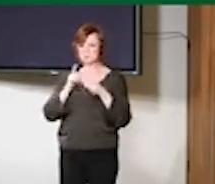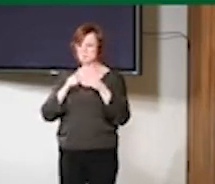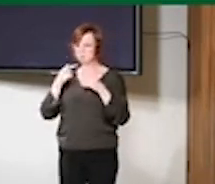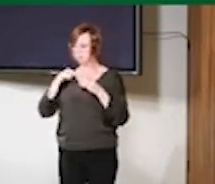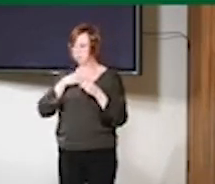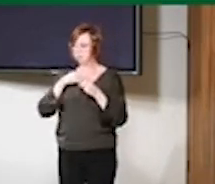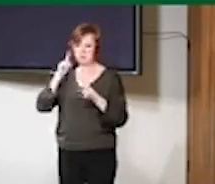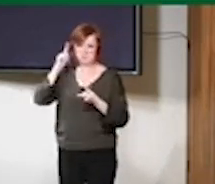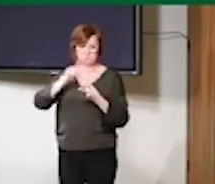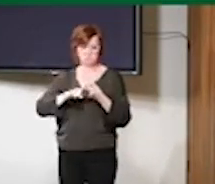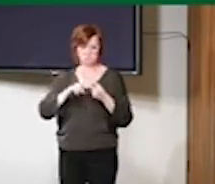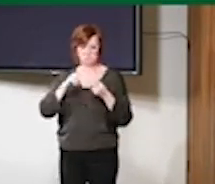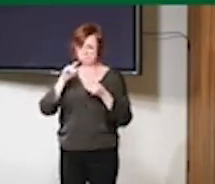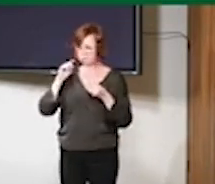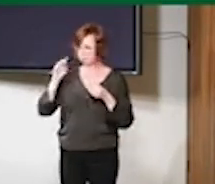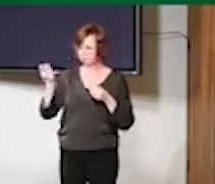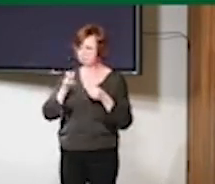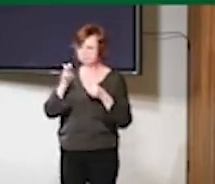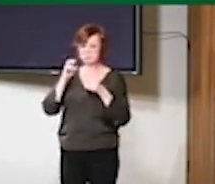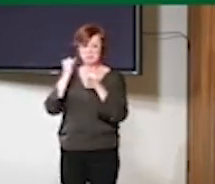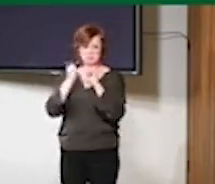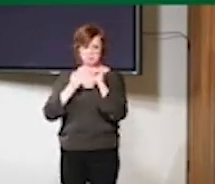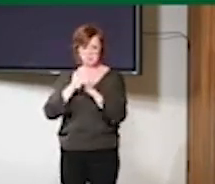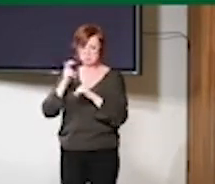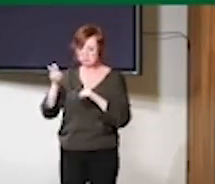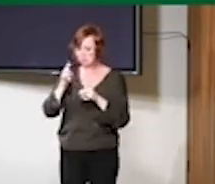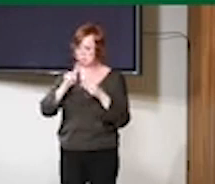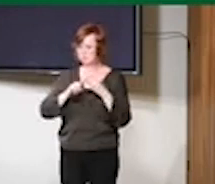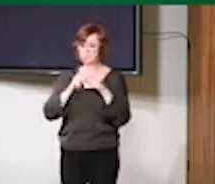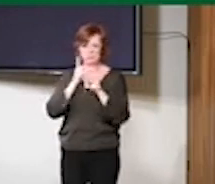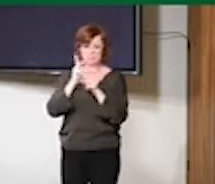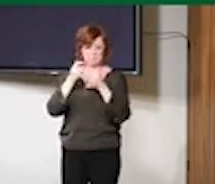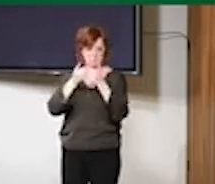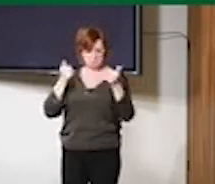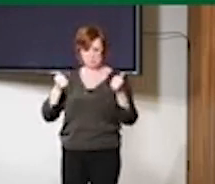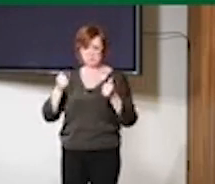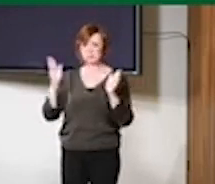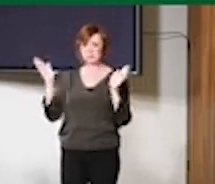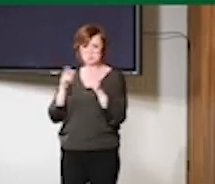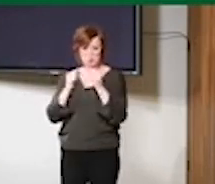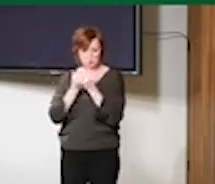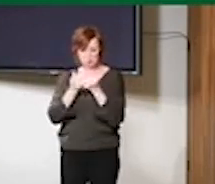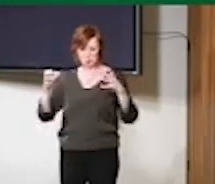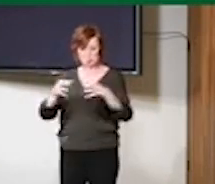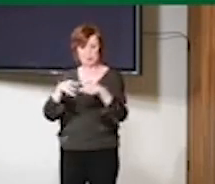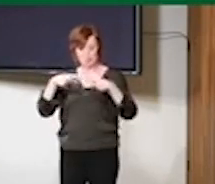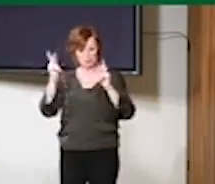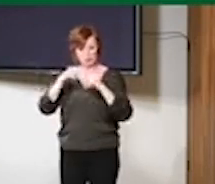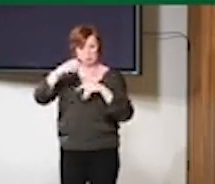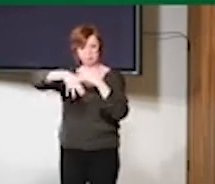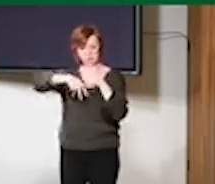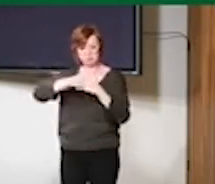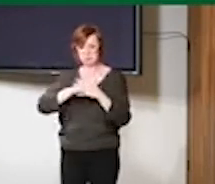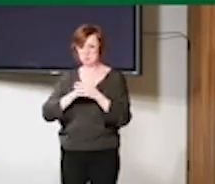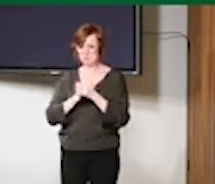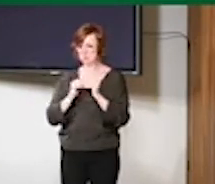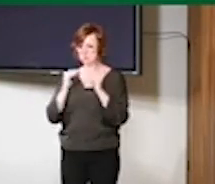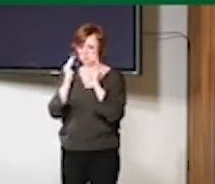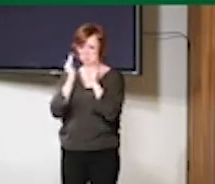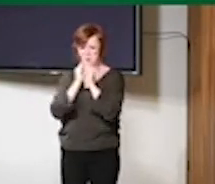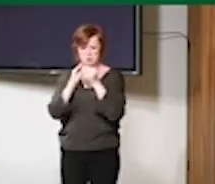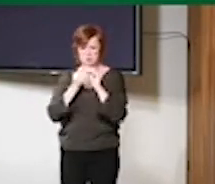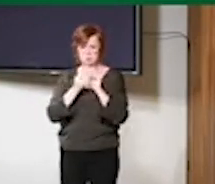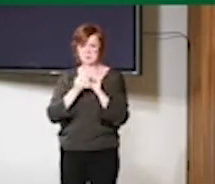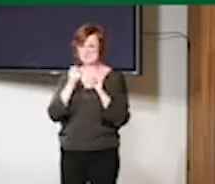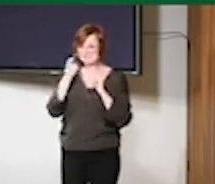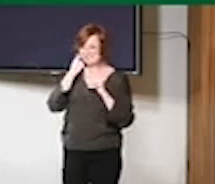in the way of physical distancing and the number of people that can gather in any one place. So the numbers that we are seeing this